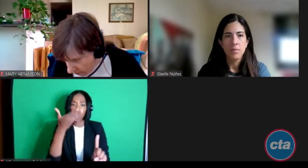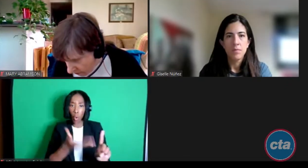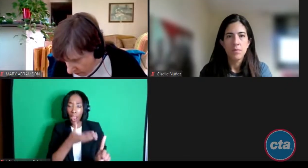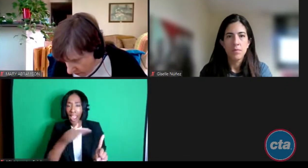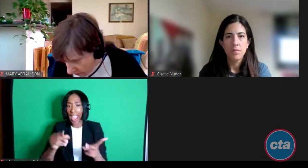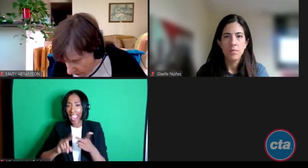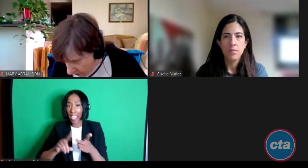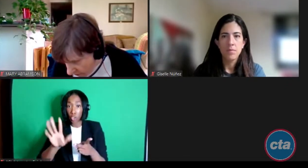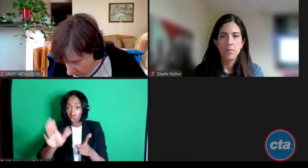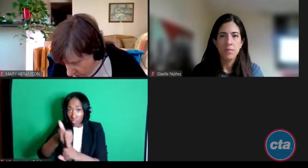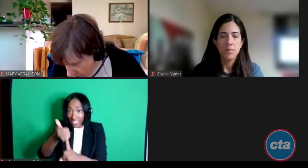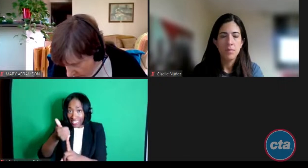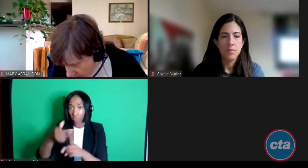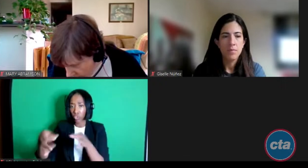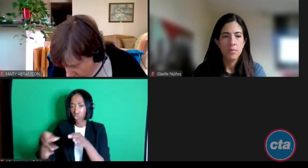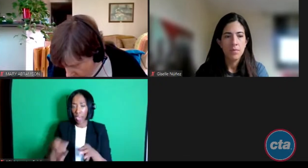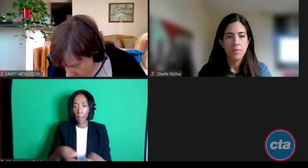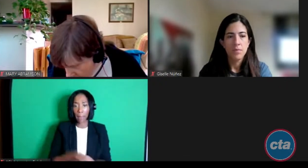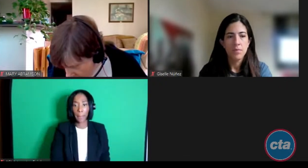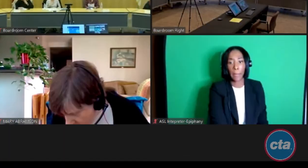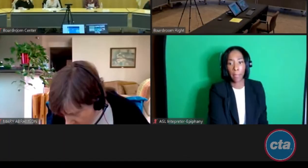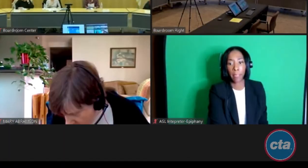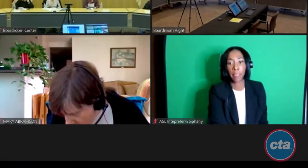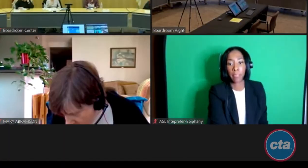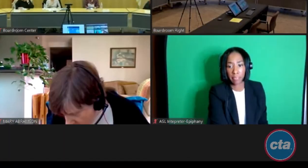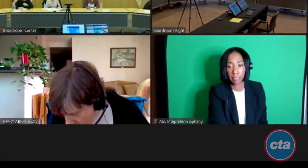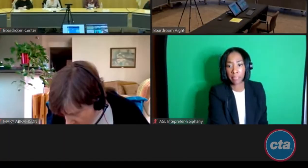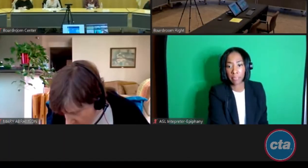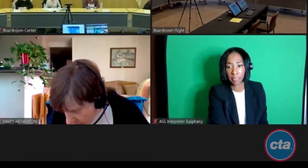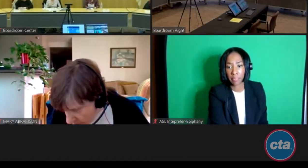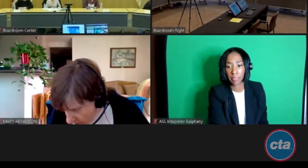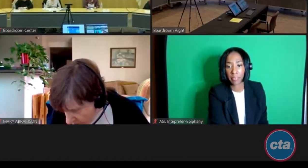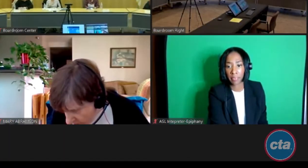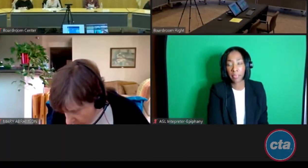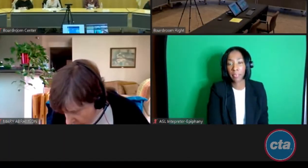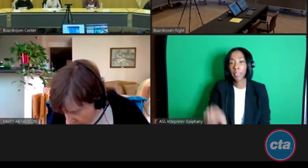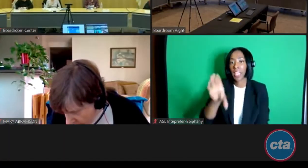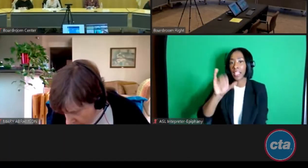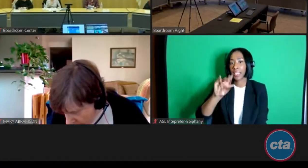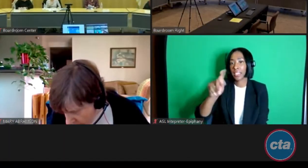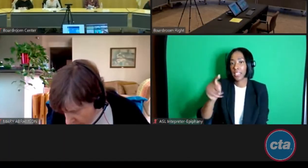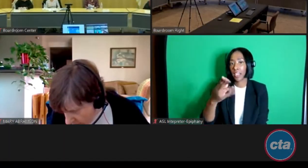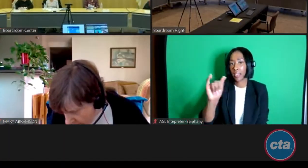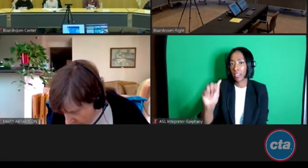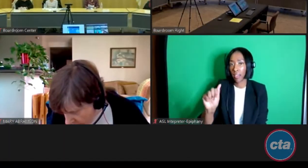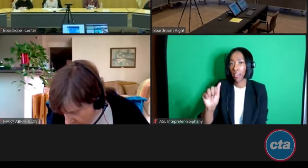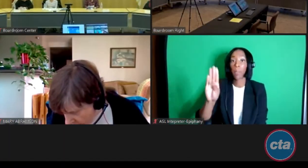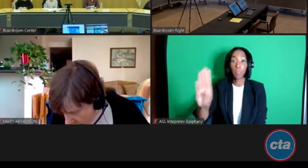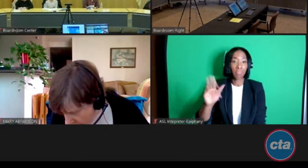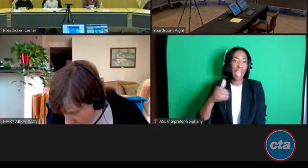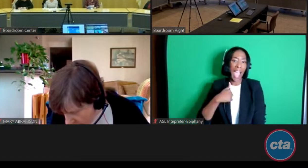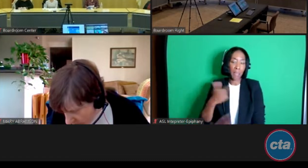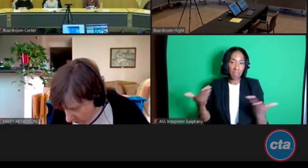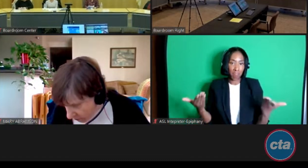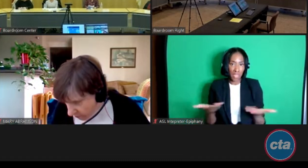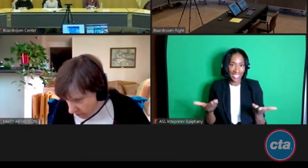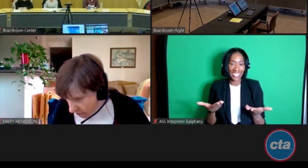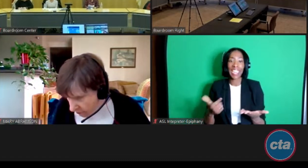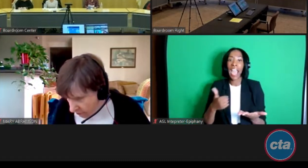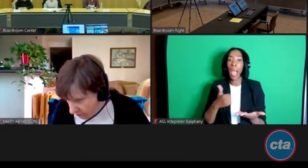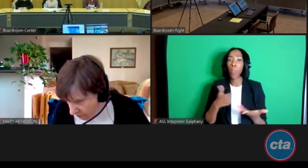of yourself. I'll start with myself, Cynthia Basco. I'm present. I